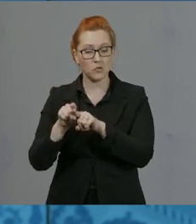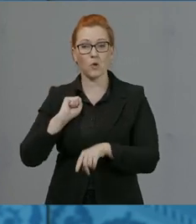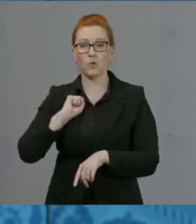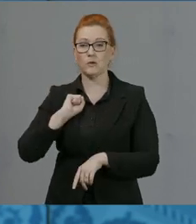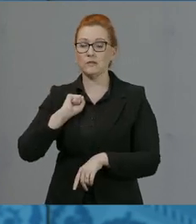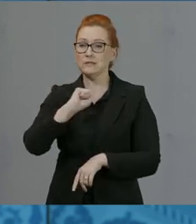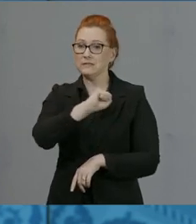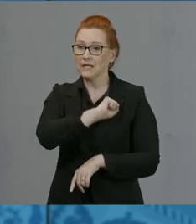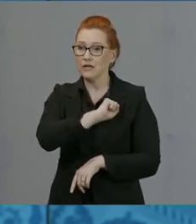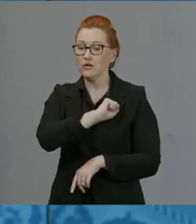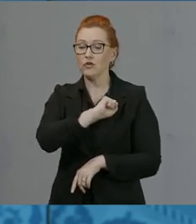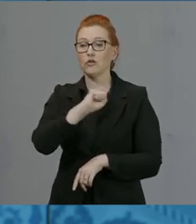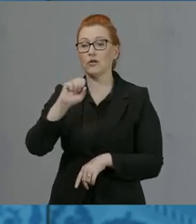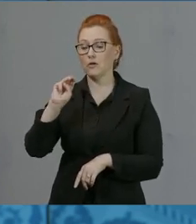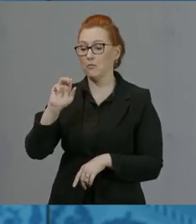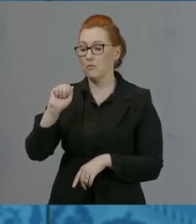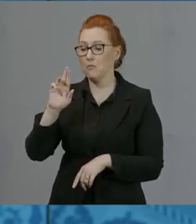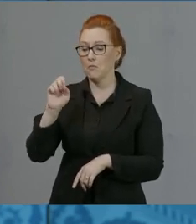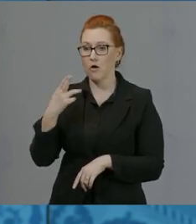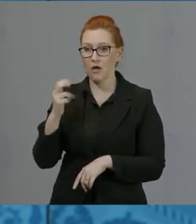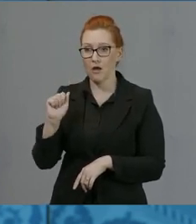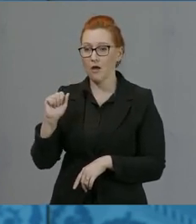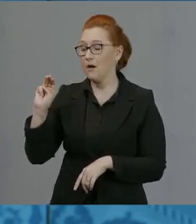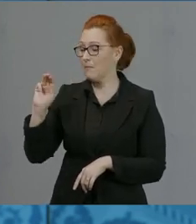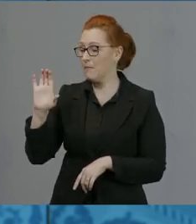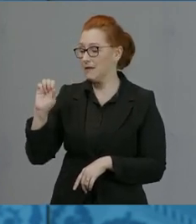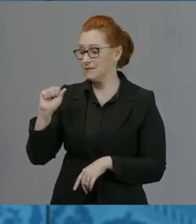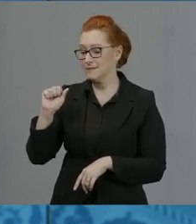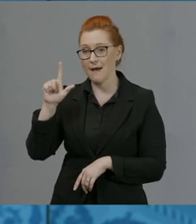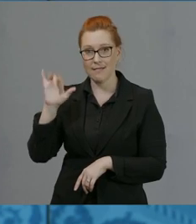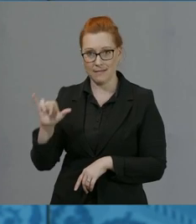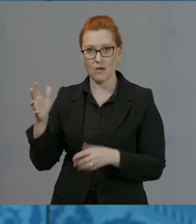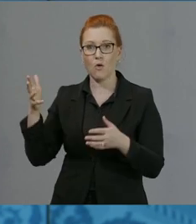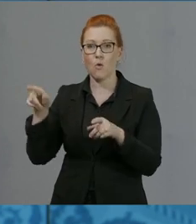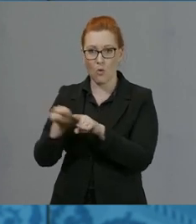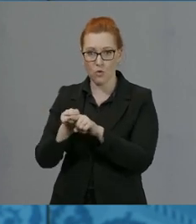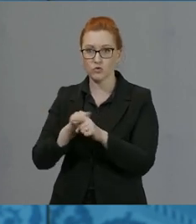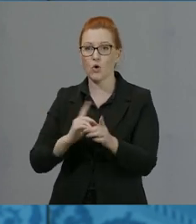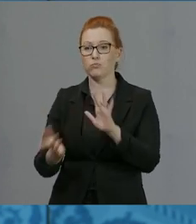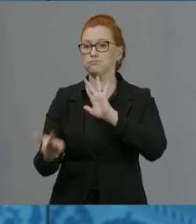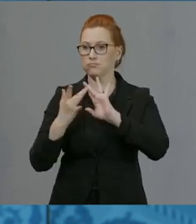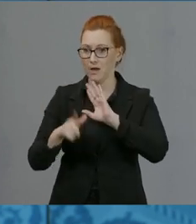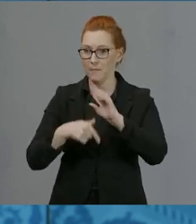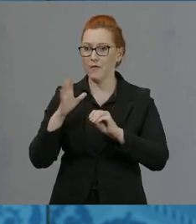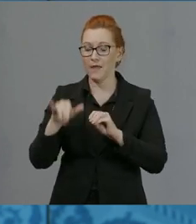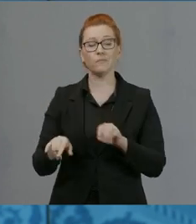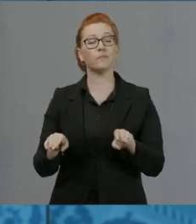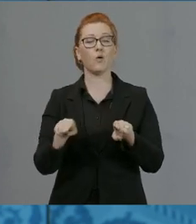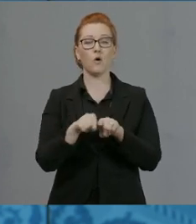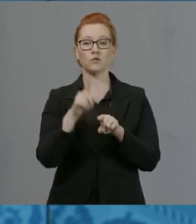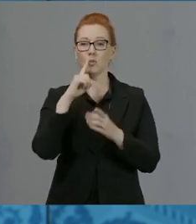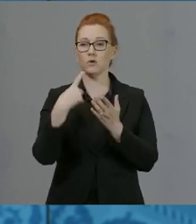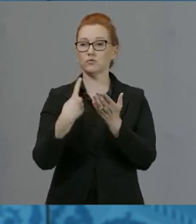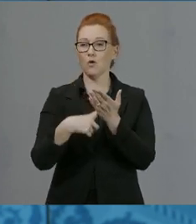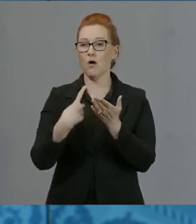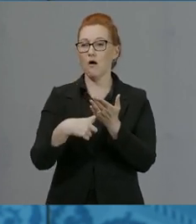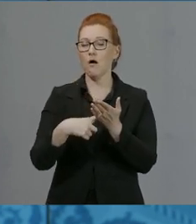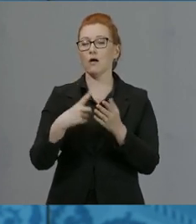Martha McSally. And then I want to talk to him also about economic resurgence for our state.